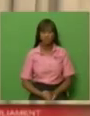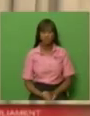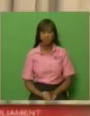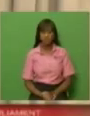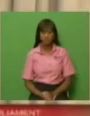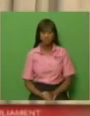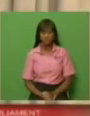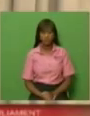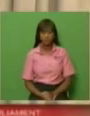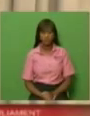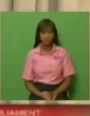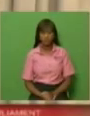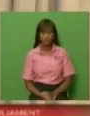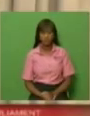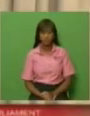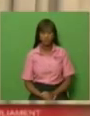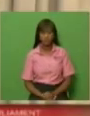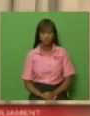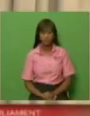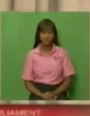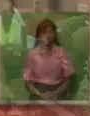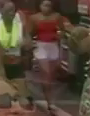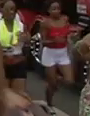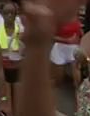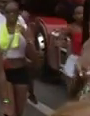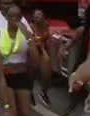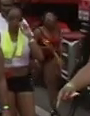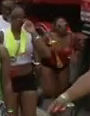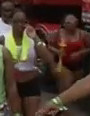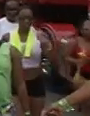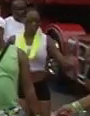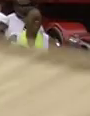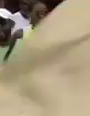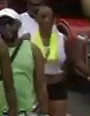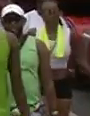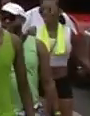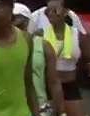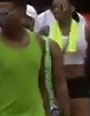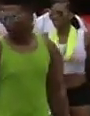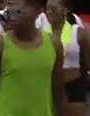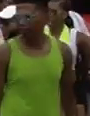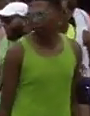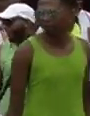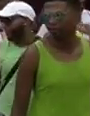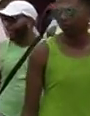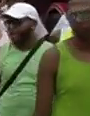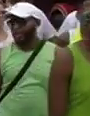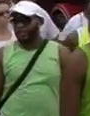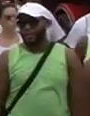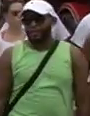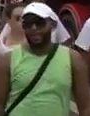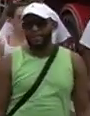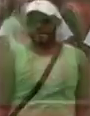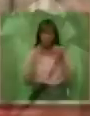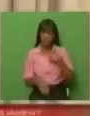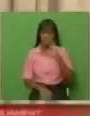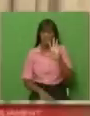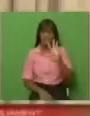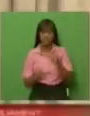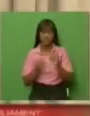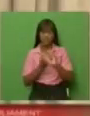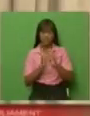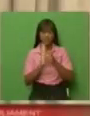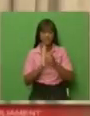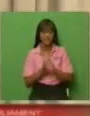Minister of Tourism, Culture and the Arts Randall Mitchell said the aim is to build an improved carnival while remaining true to its roots. Earlier this year,